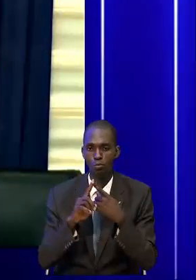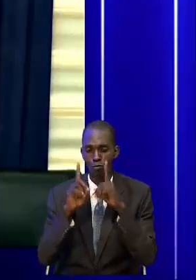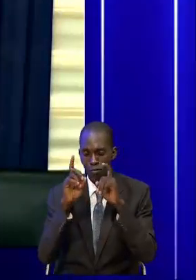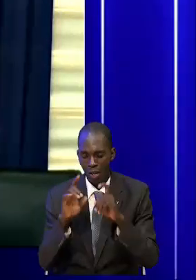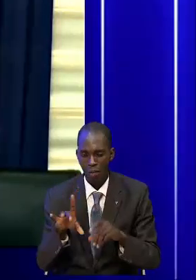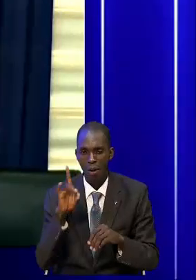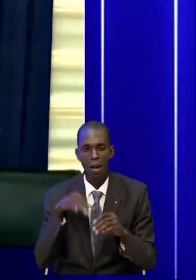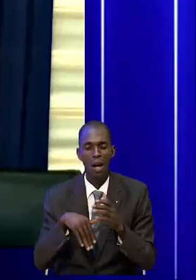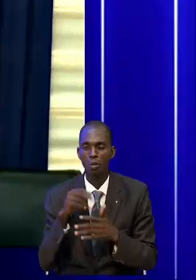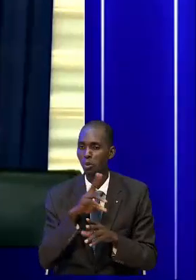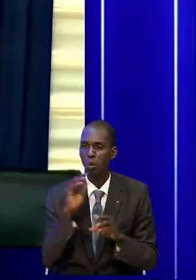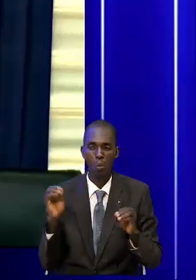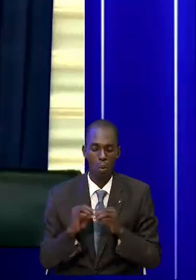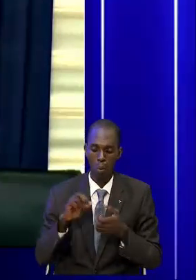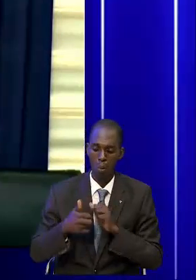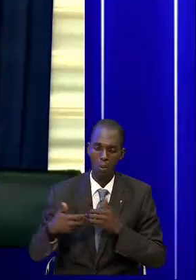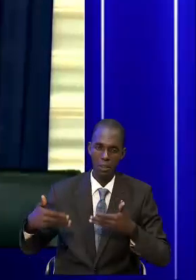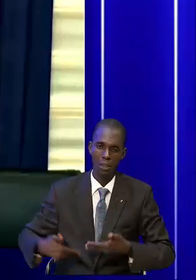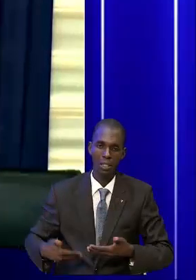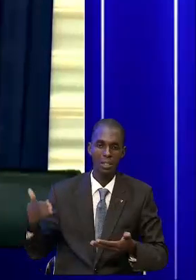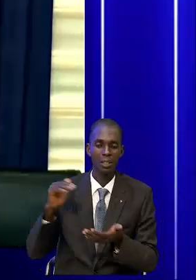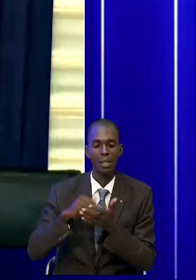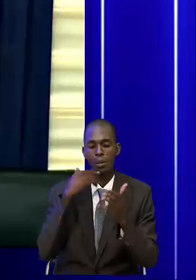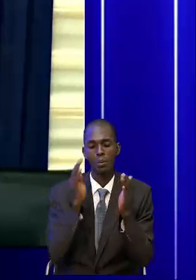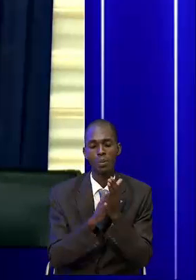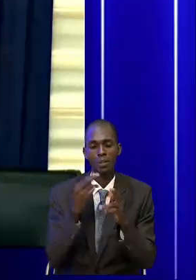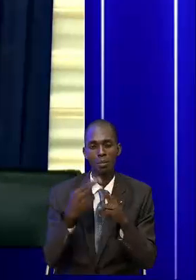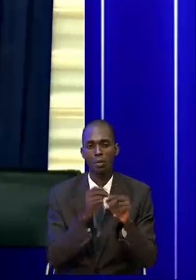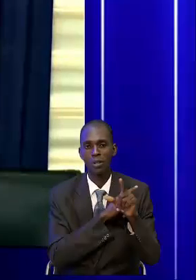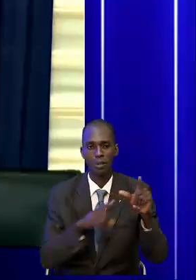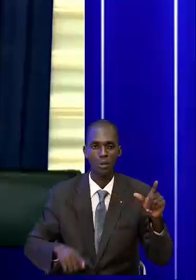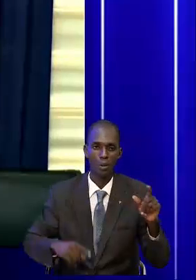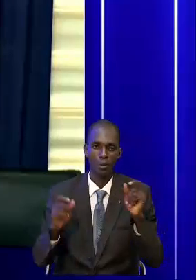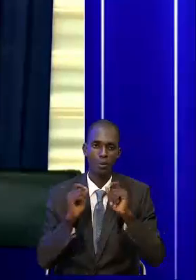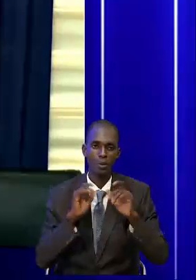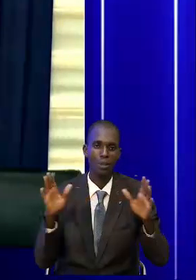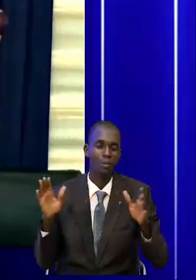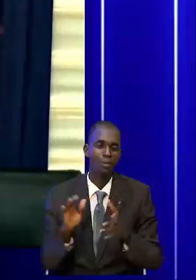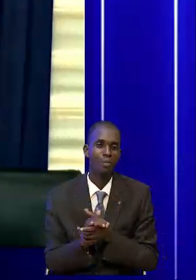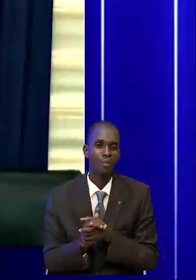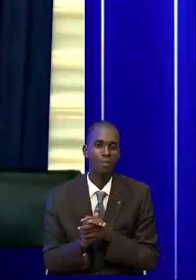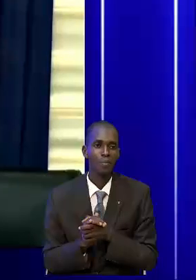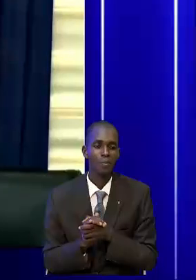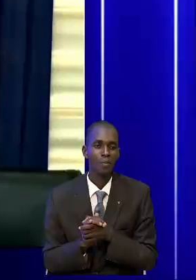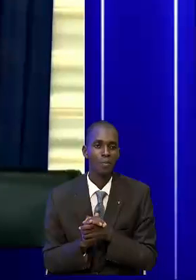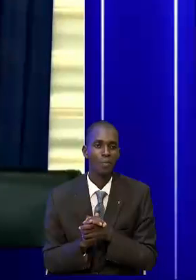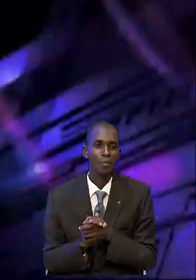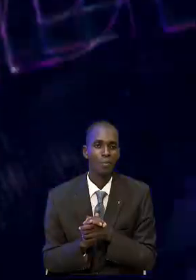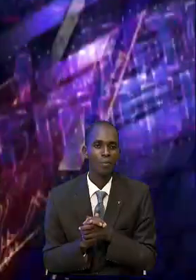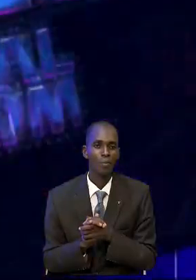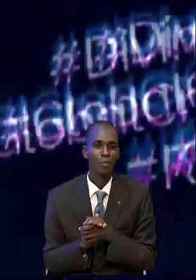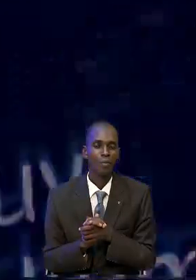has done it. She went and checked. She said, mommy, I'm not feeling anything again. Praise the name of the Lord.